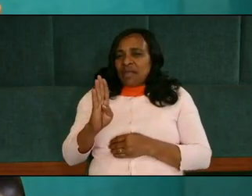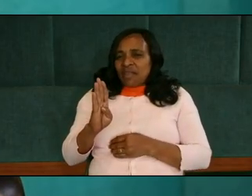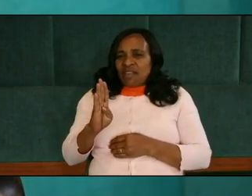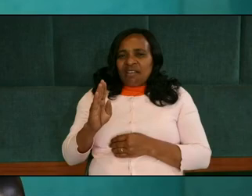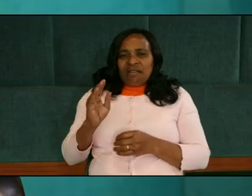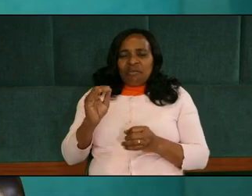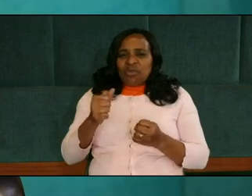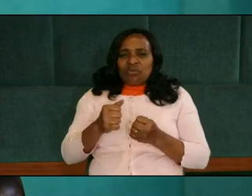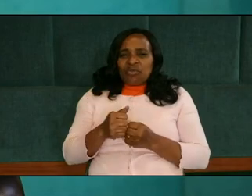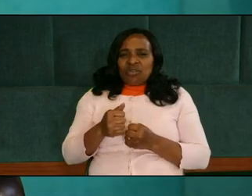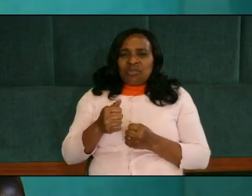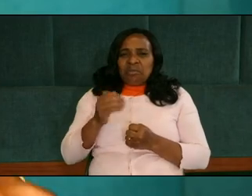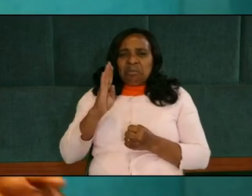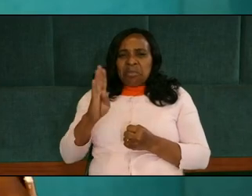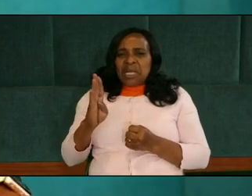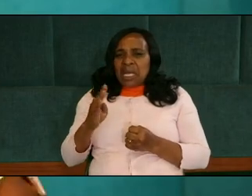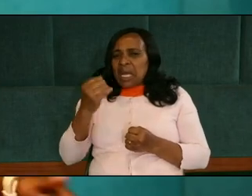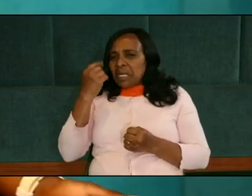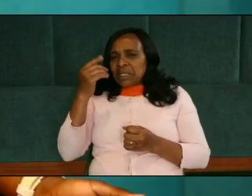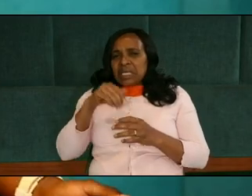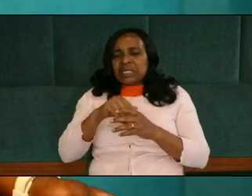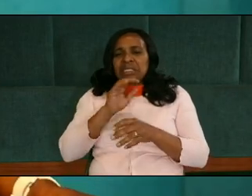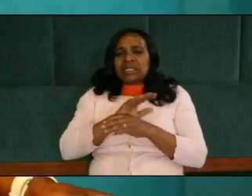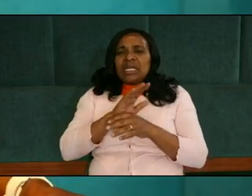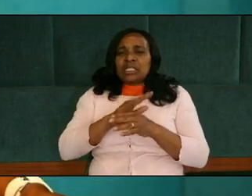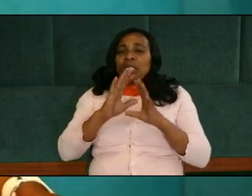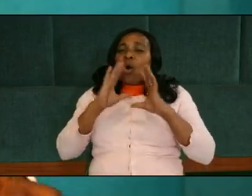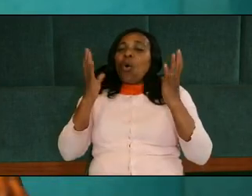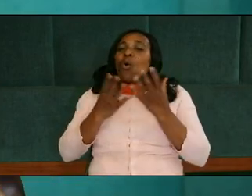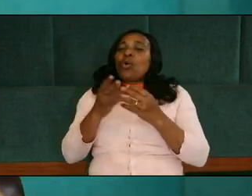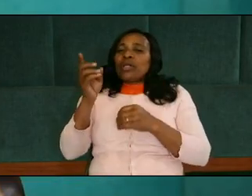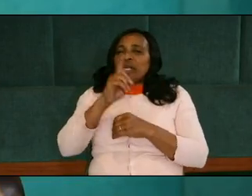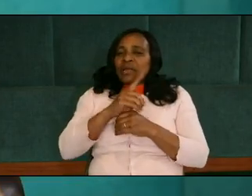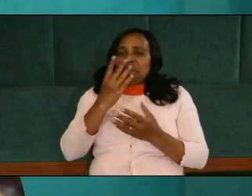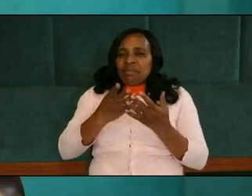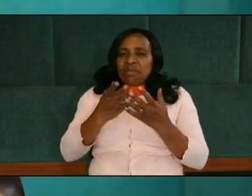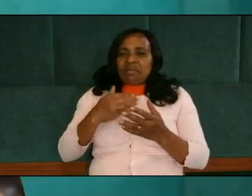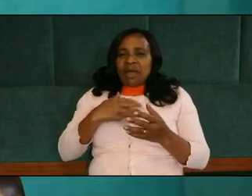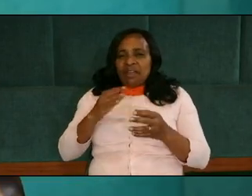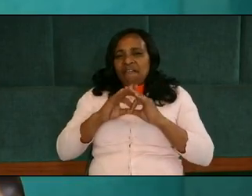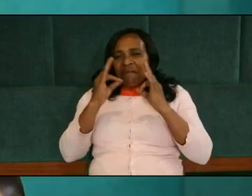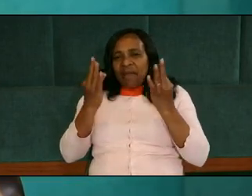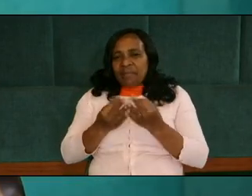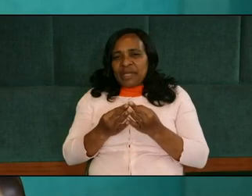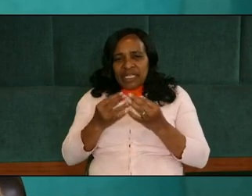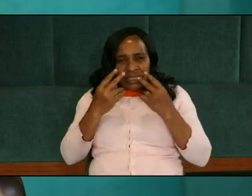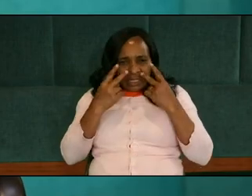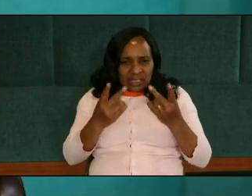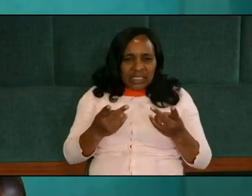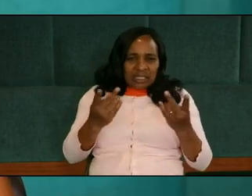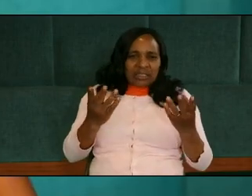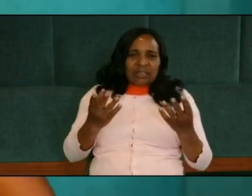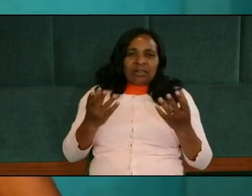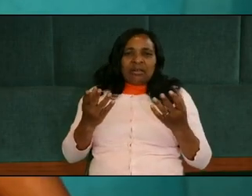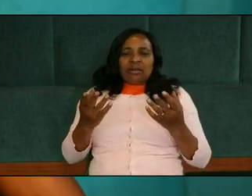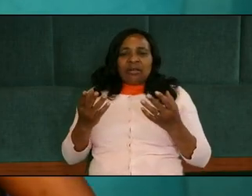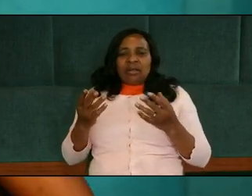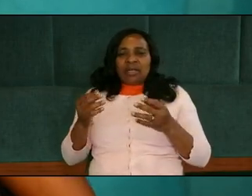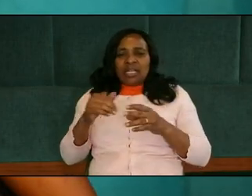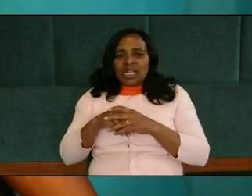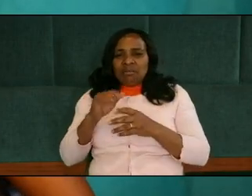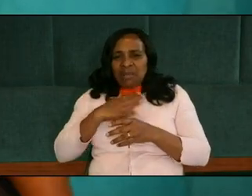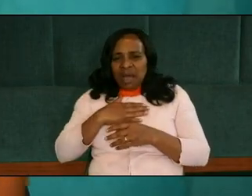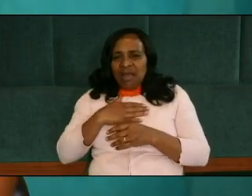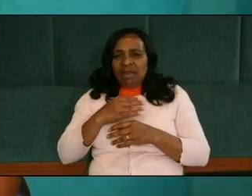obviously give me an A because they don't understand what I'm doing in church a whole day. Maybe my family would start giving me C's and D's and spreading my